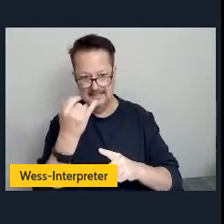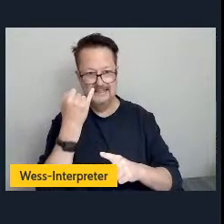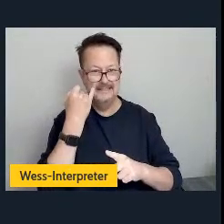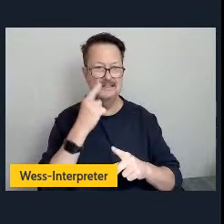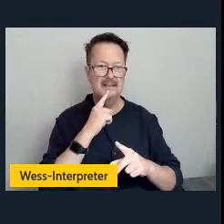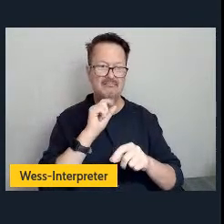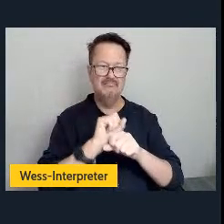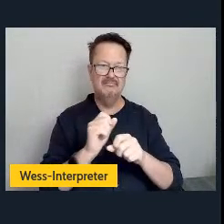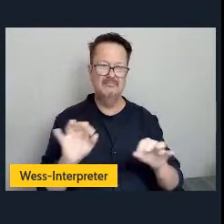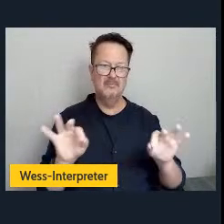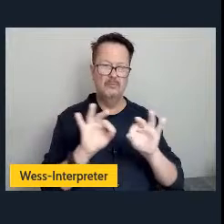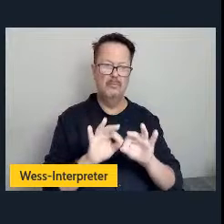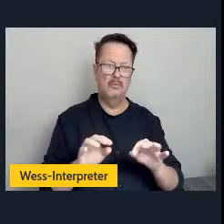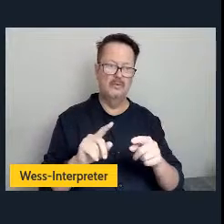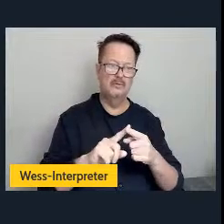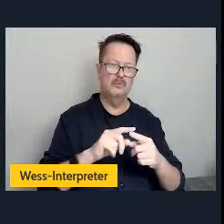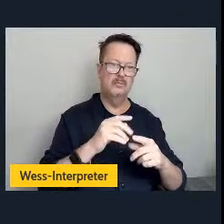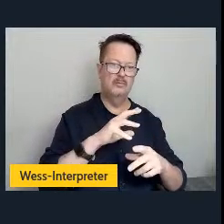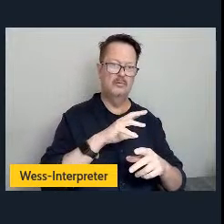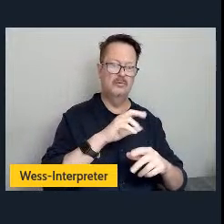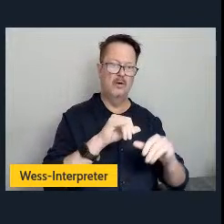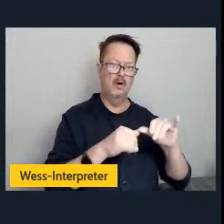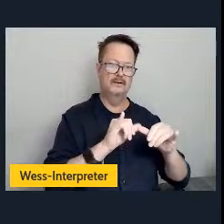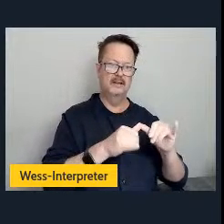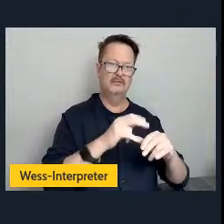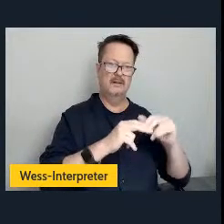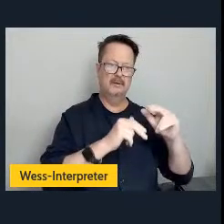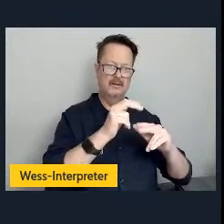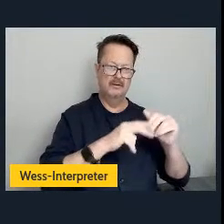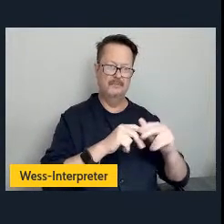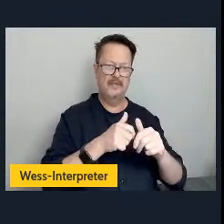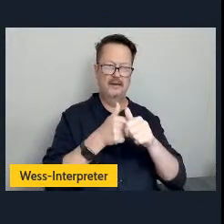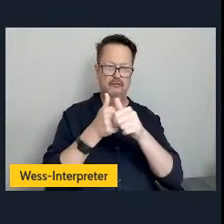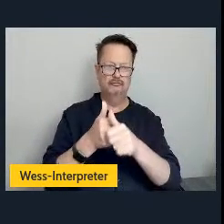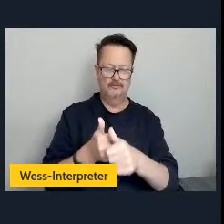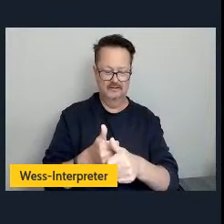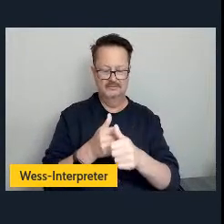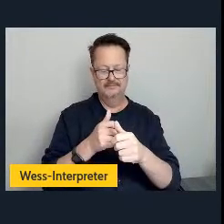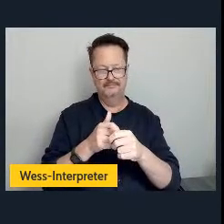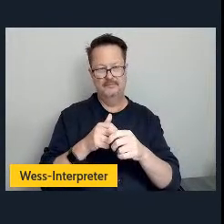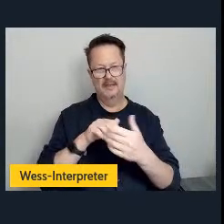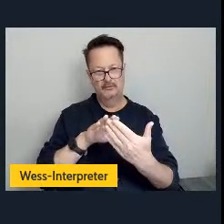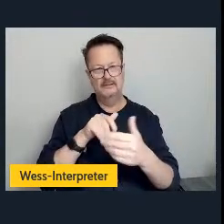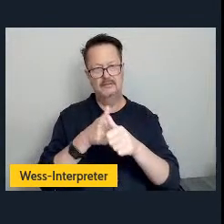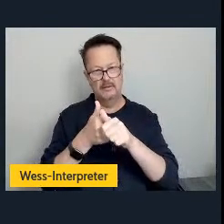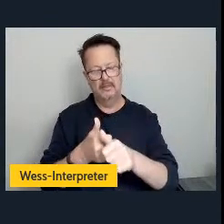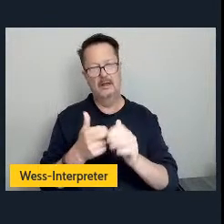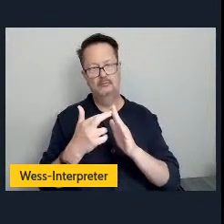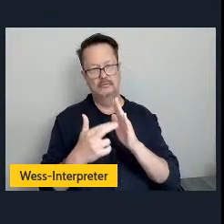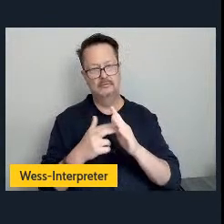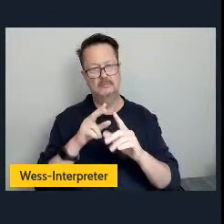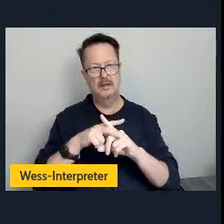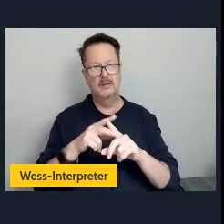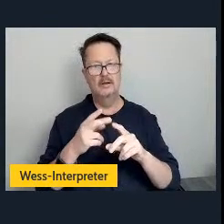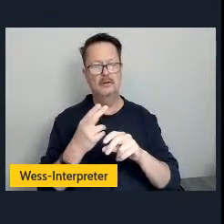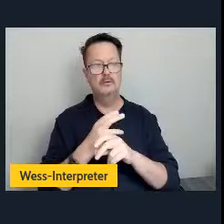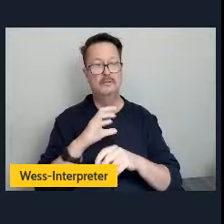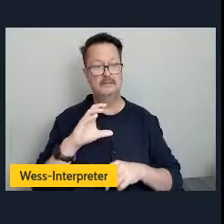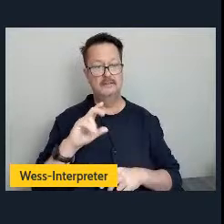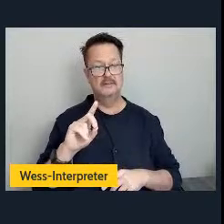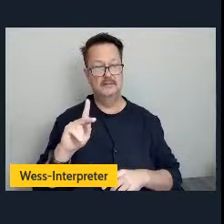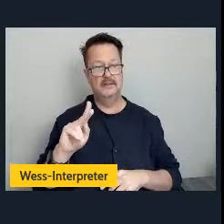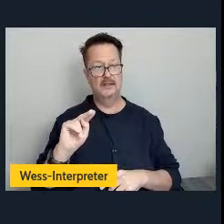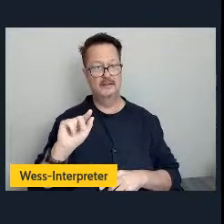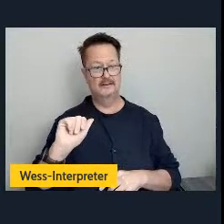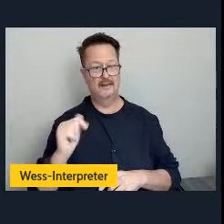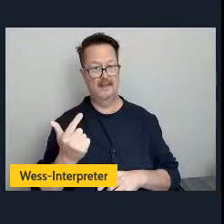the architecture they built, and addressing the compliance rules that do apply. Using CDK-nag in